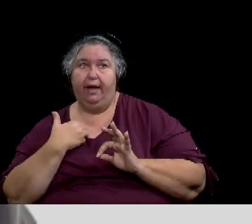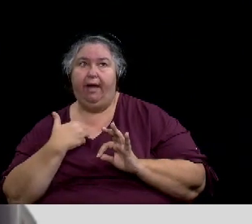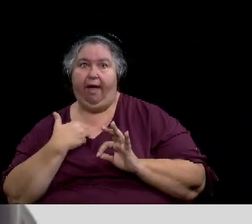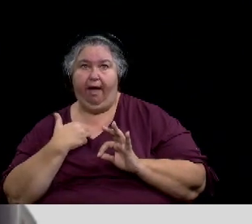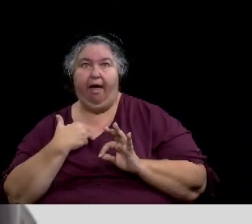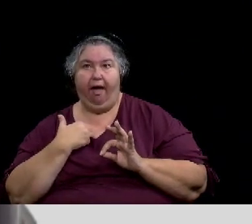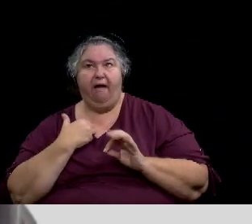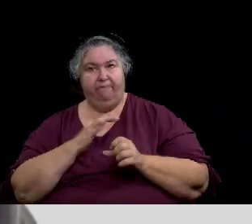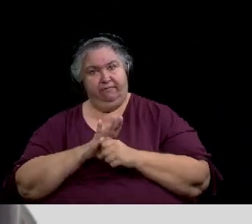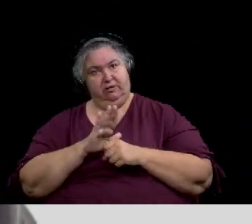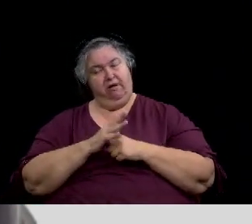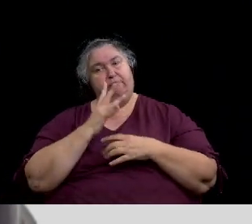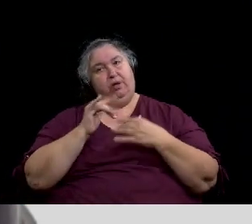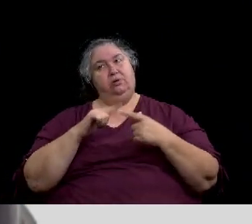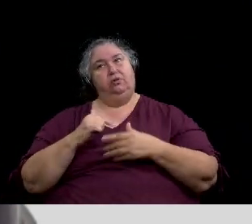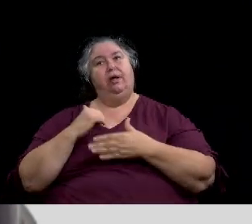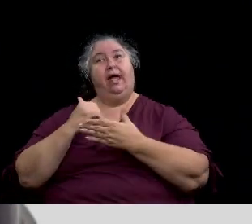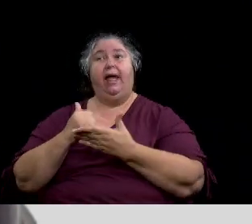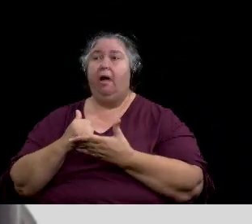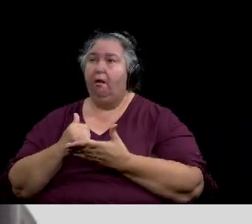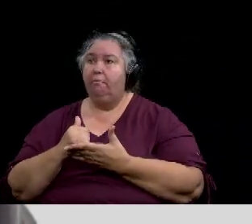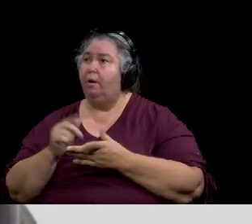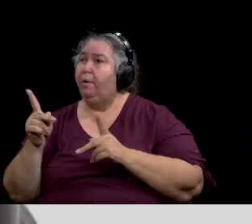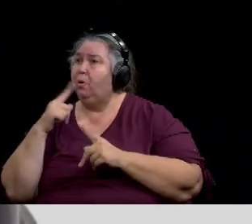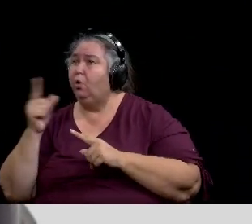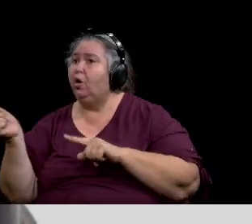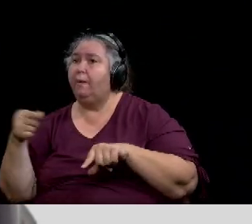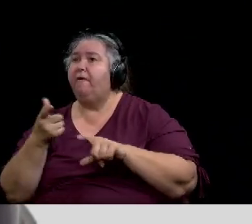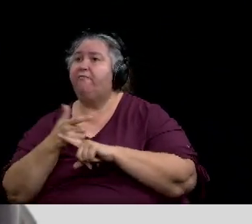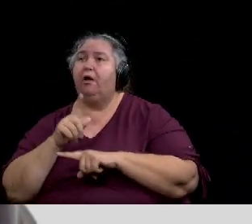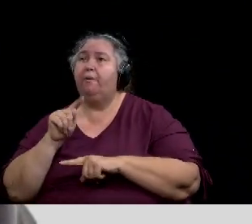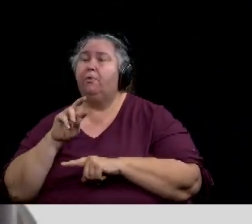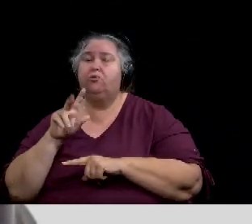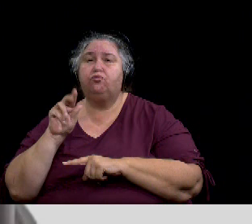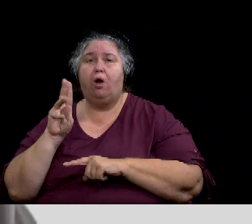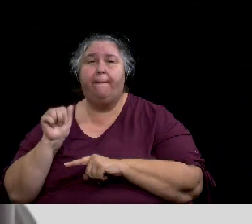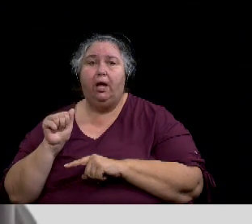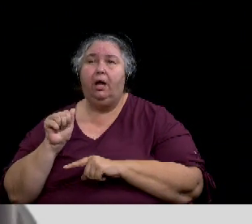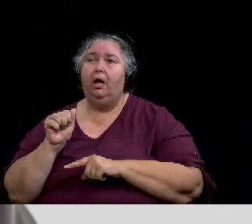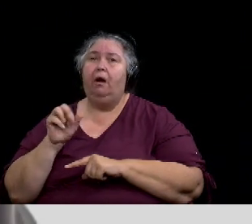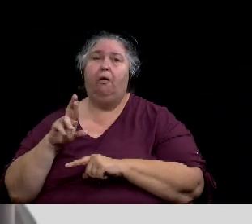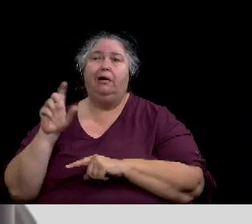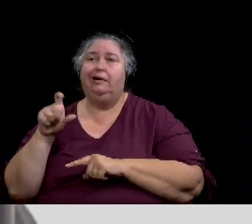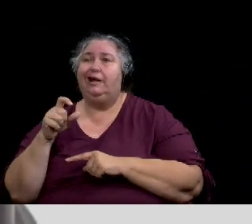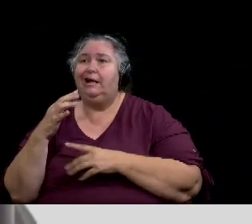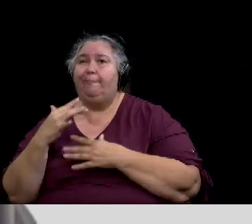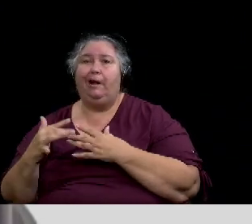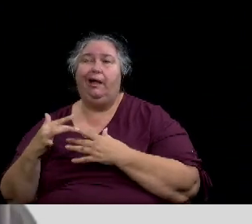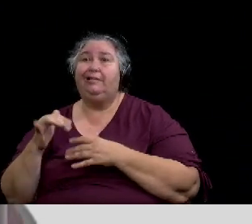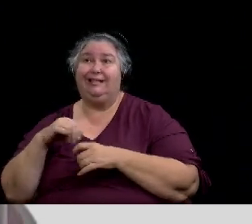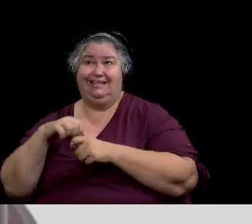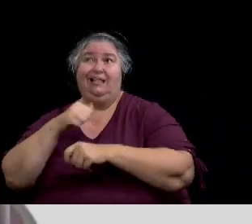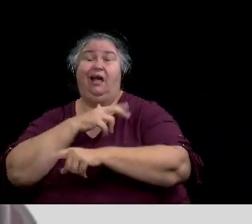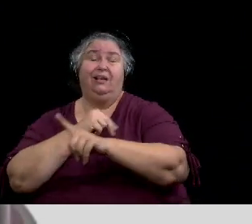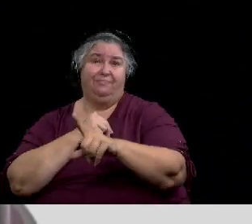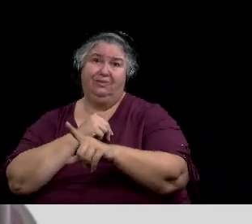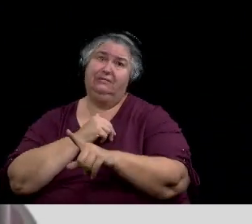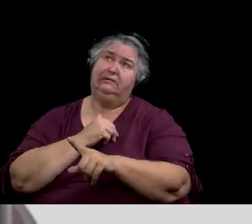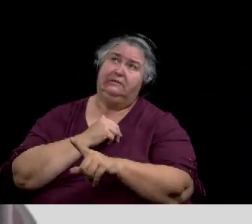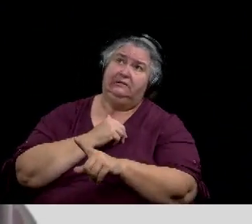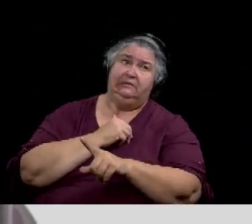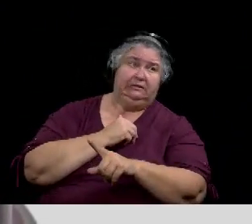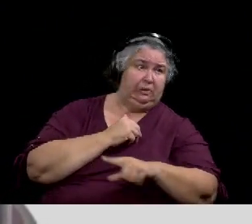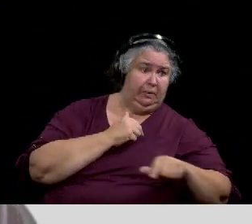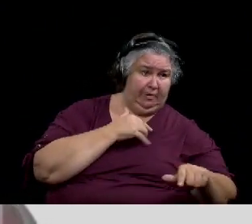to manage folks when they come in from a trauma or those who are in need of a blood product that's in the hospital. So I would